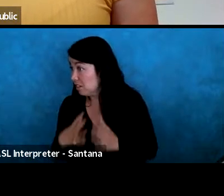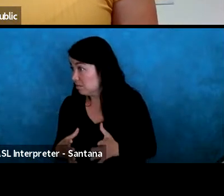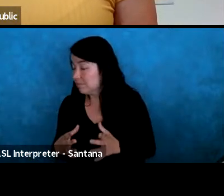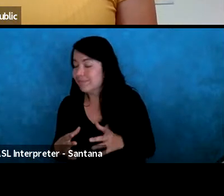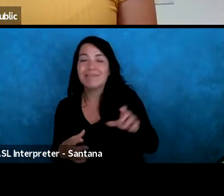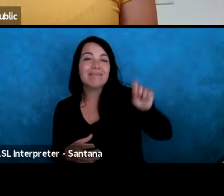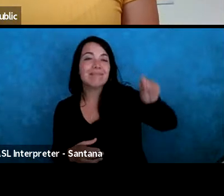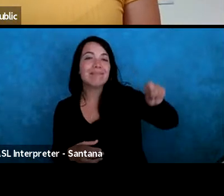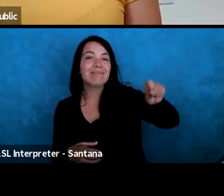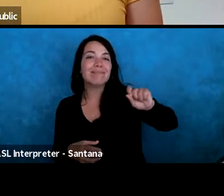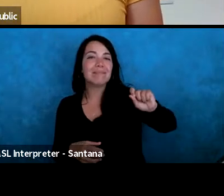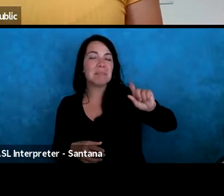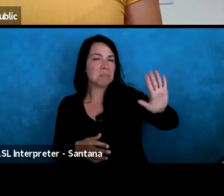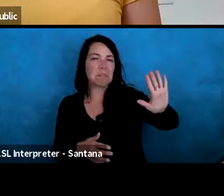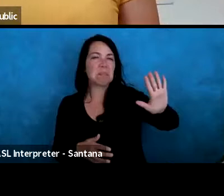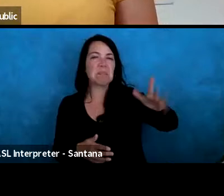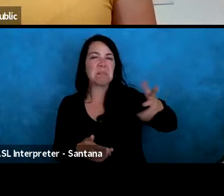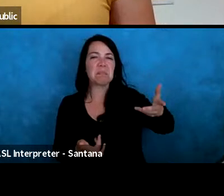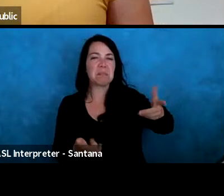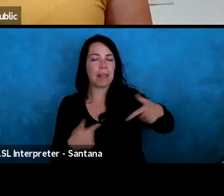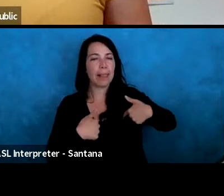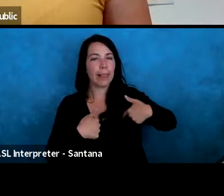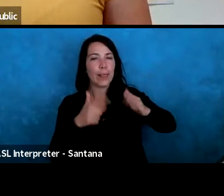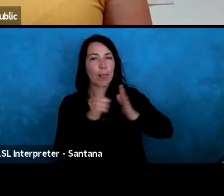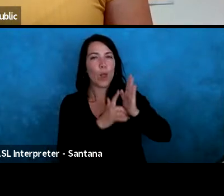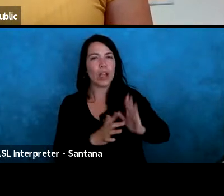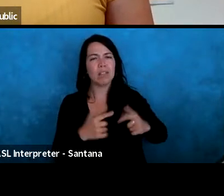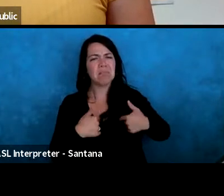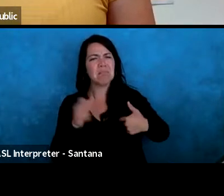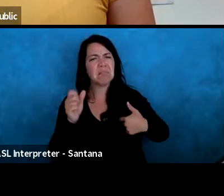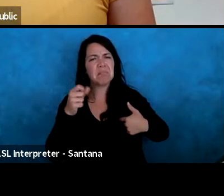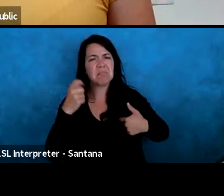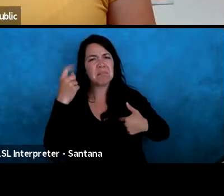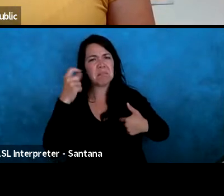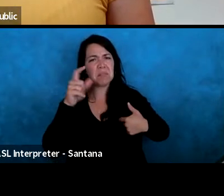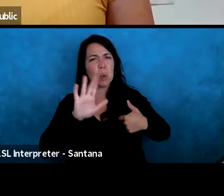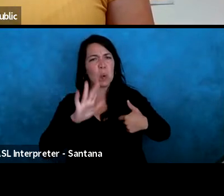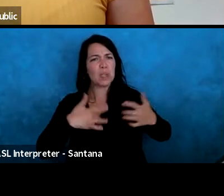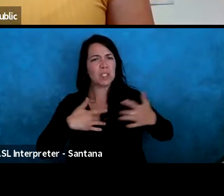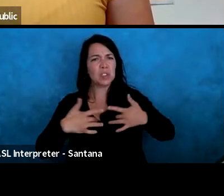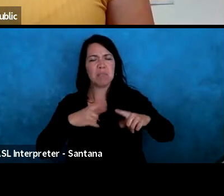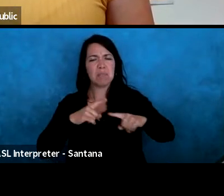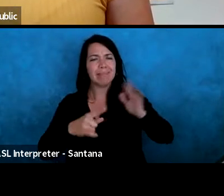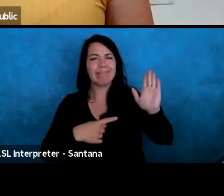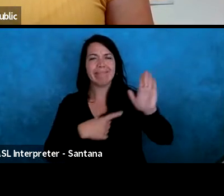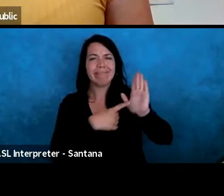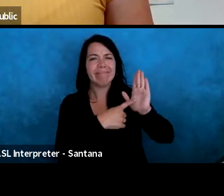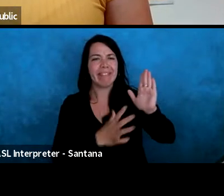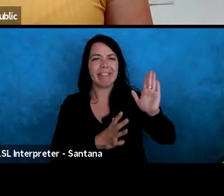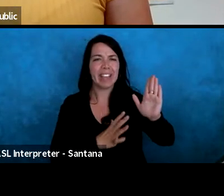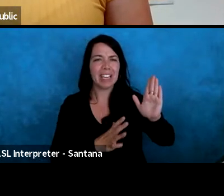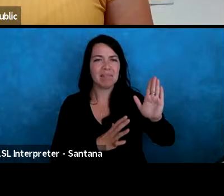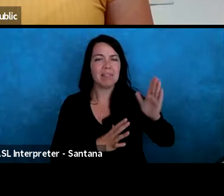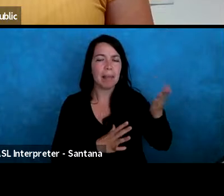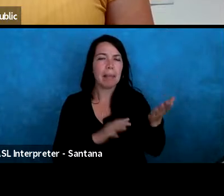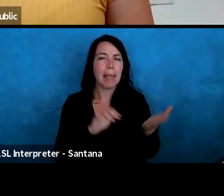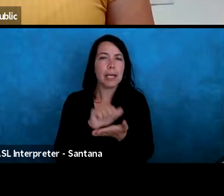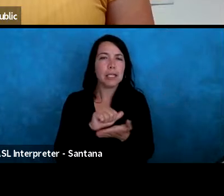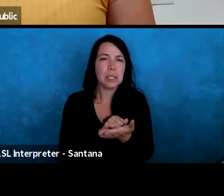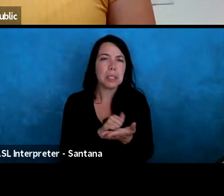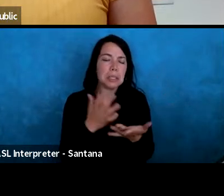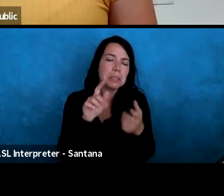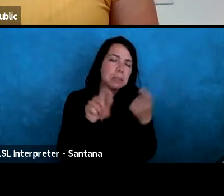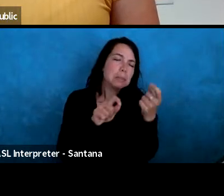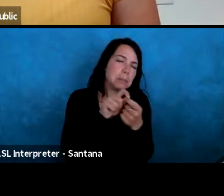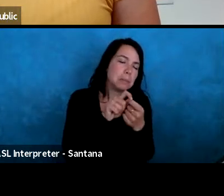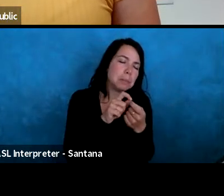Martinez. Yes, that's a valid concern, but I think that the agenda item is reasonably specific enough to